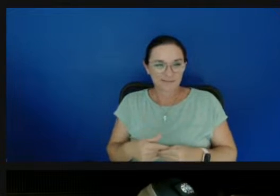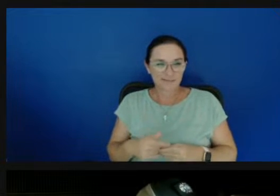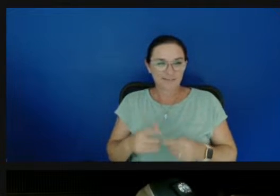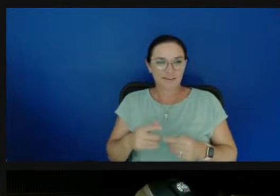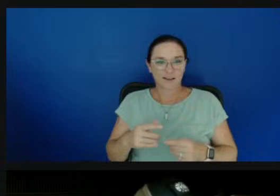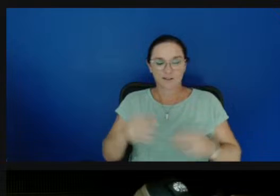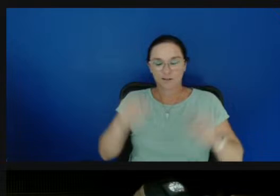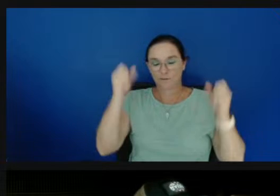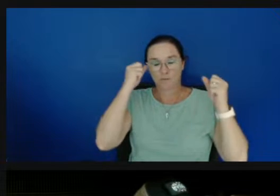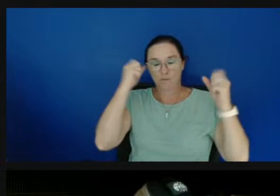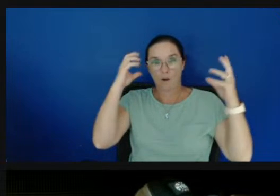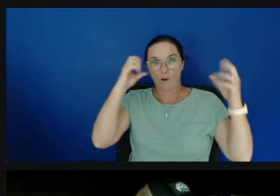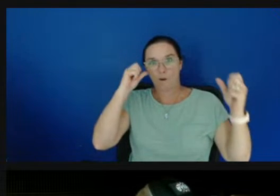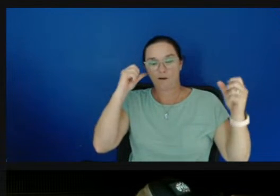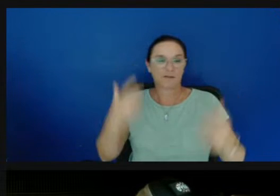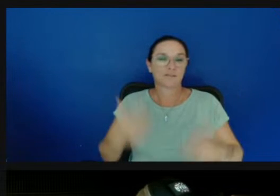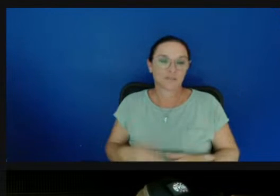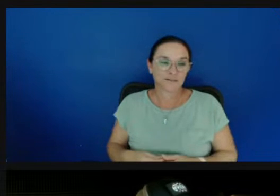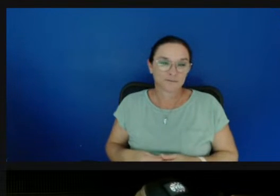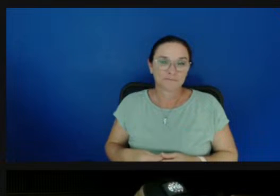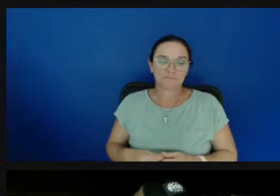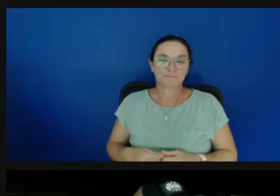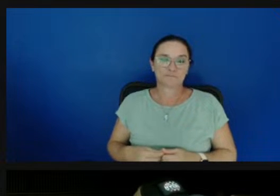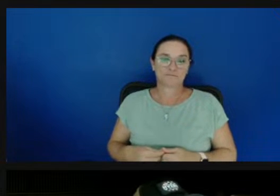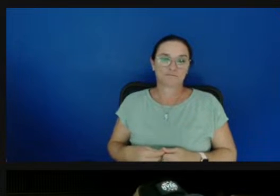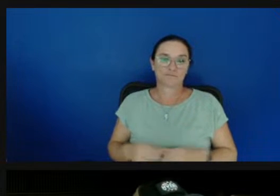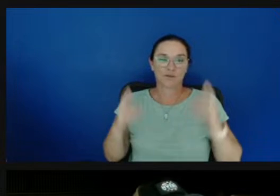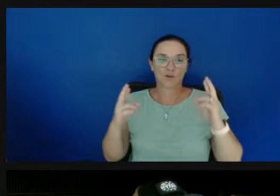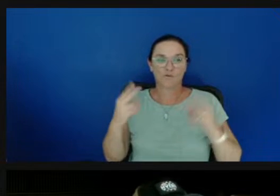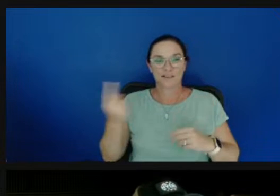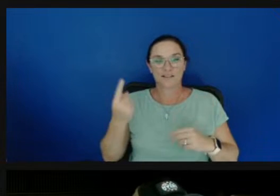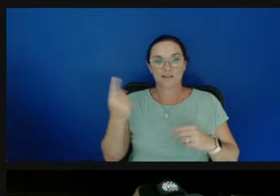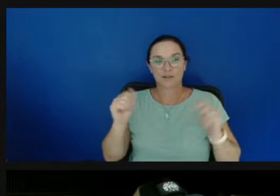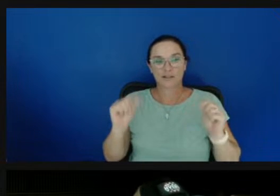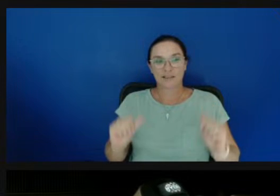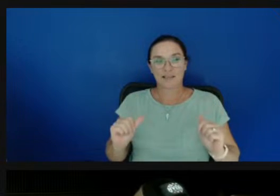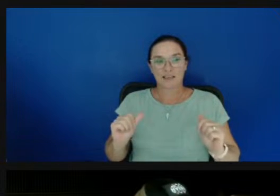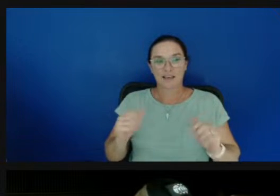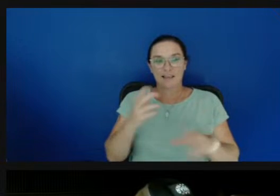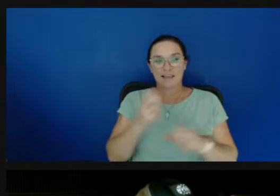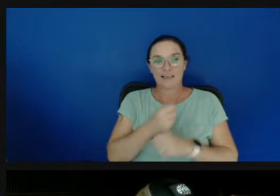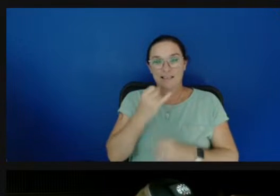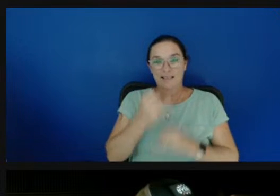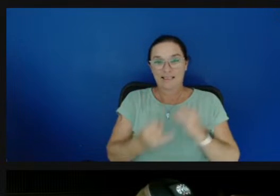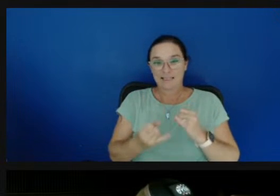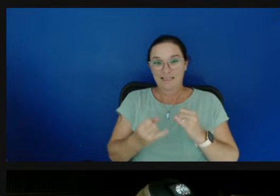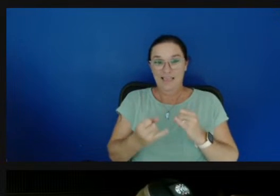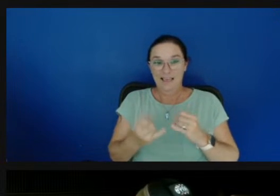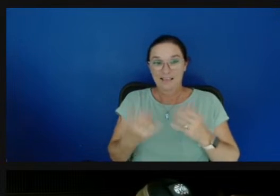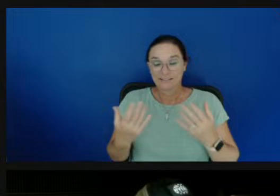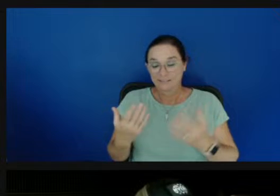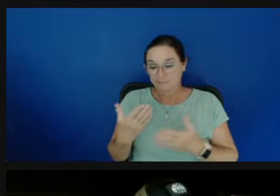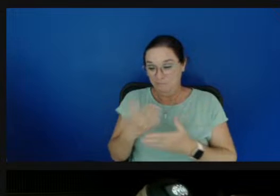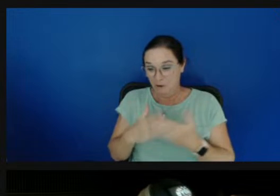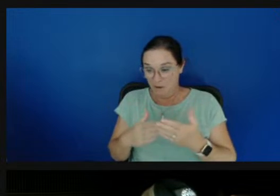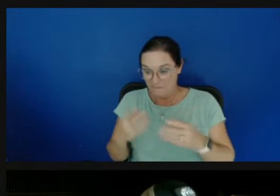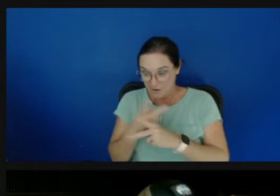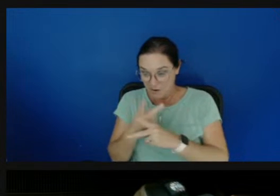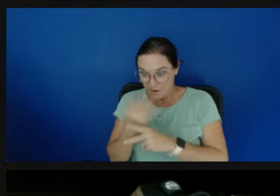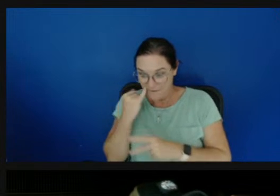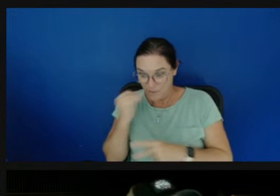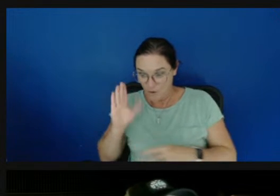blown. Pretty amazing. Hopefully, someone can get that last piece. Were those his glasses? Who